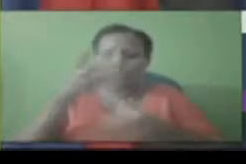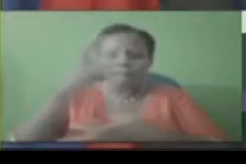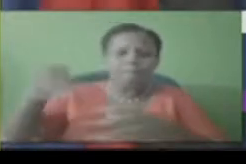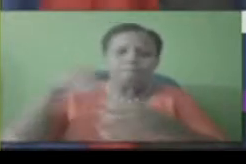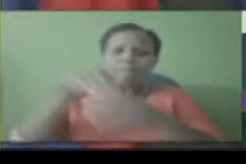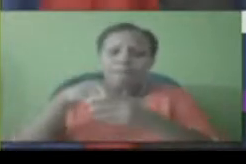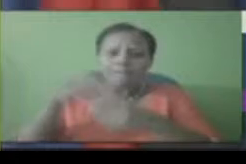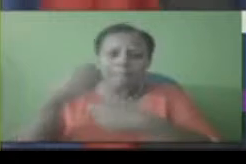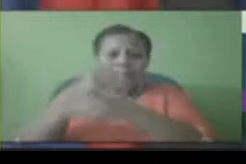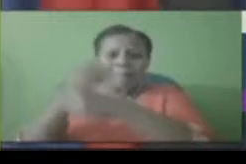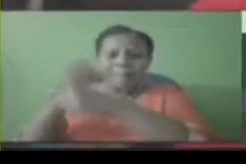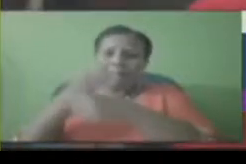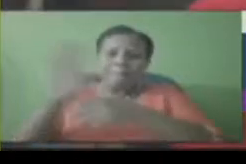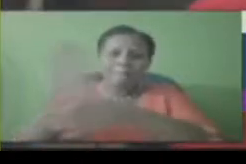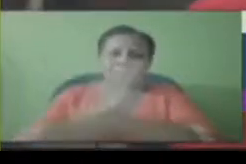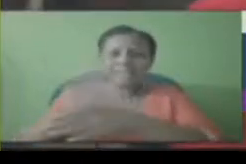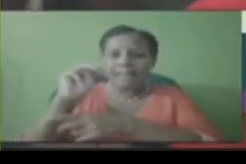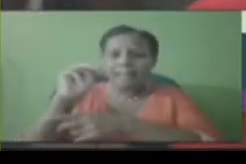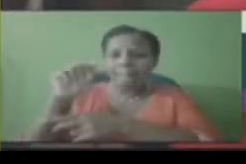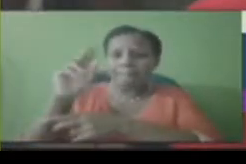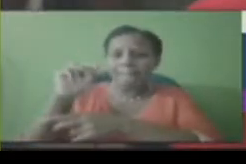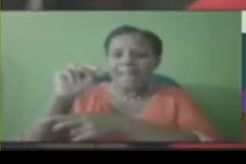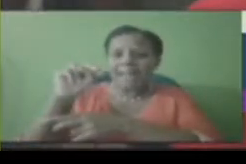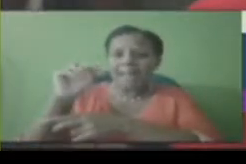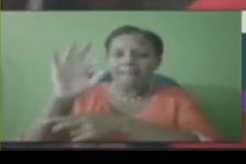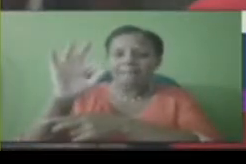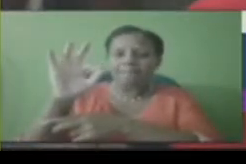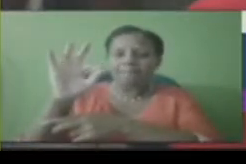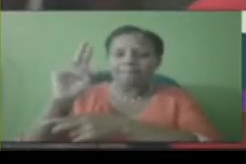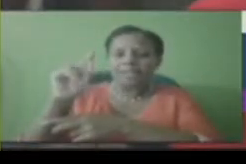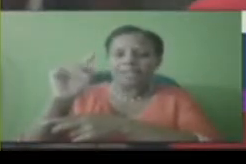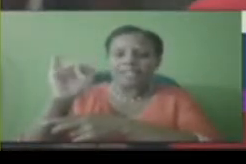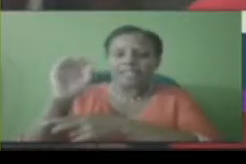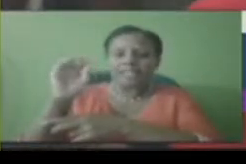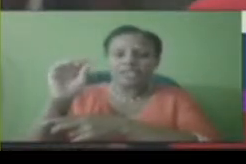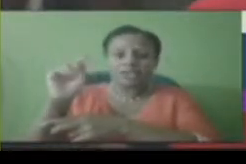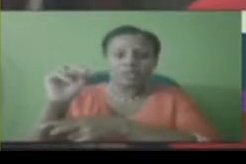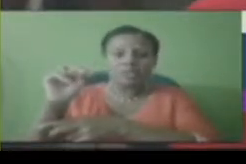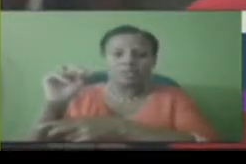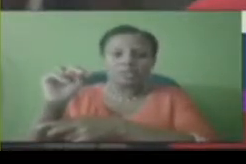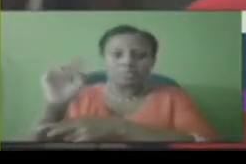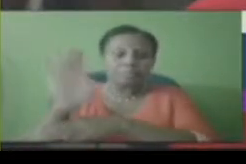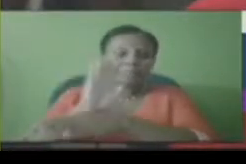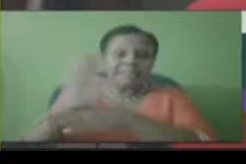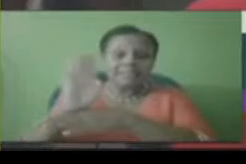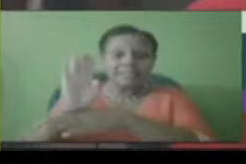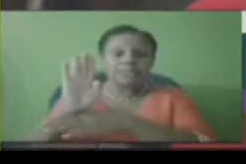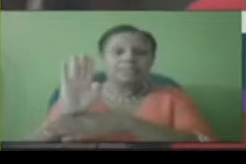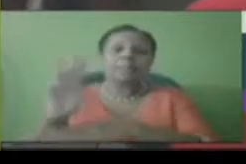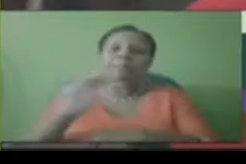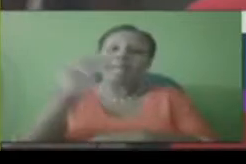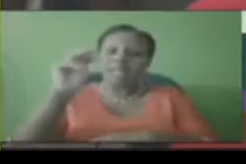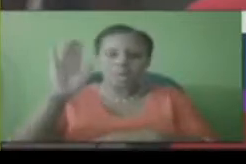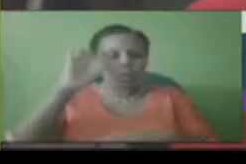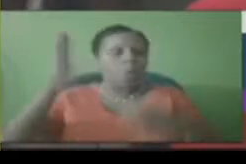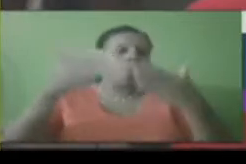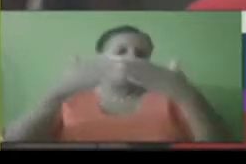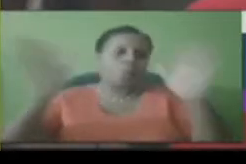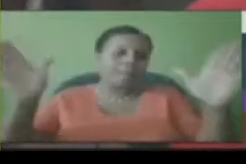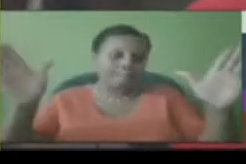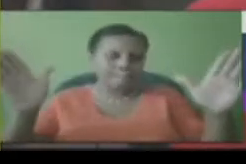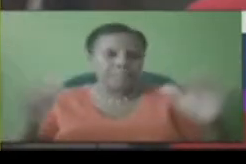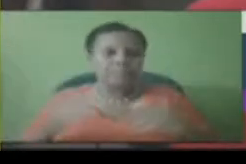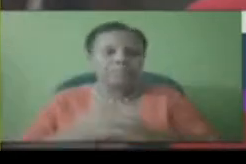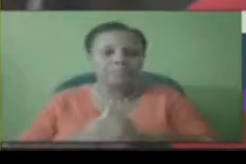Monday. Lucas Singh from the Trinidad Guardian. You describe the current economic standing as disastrous, but has there been any